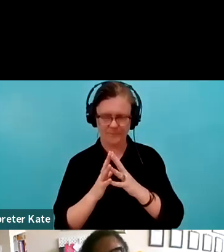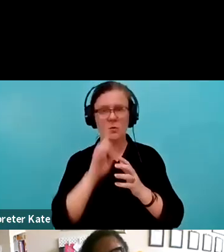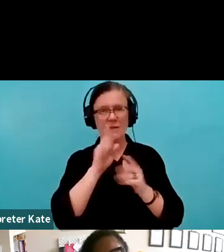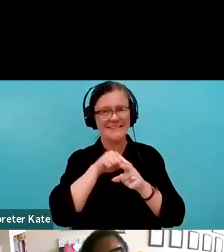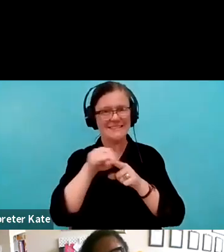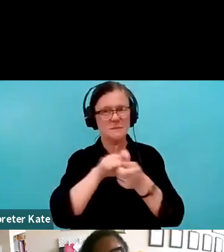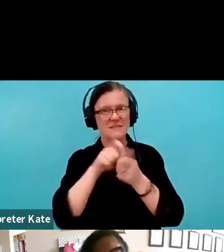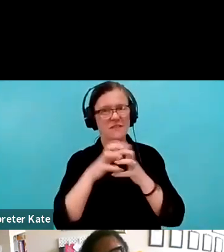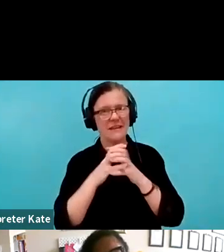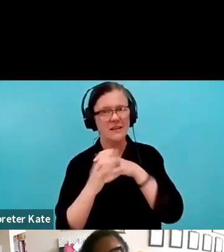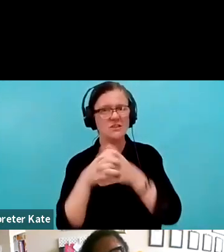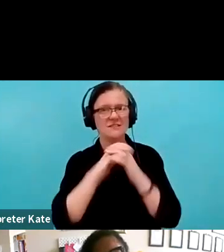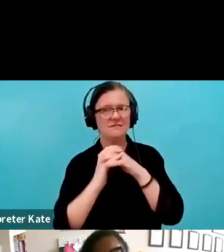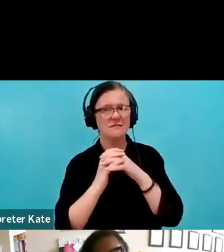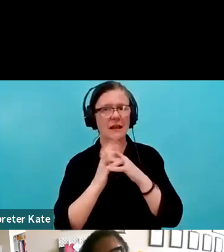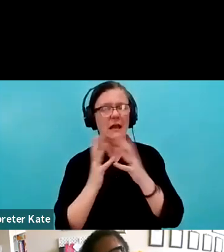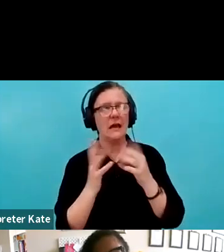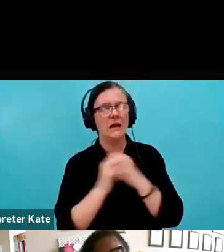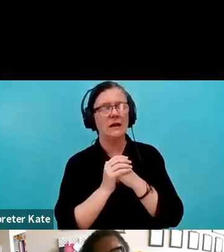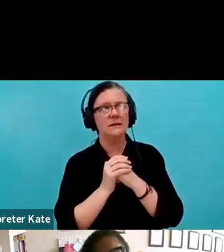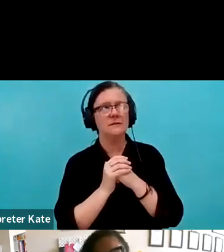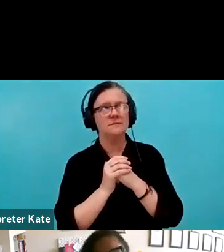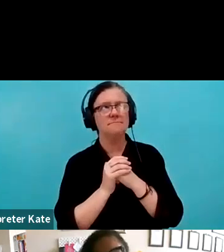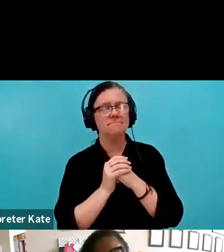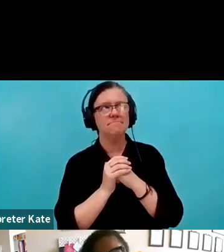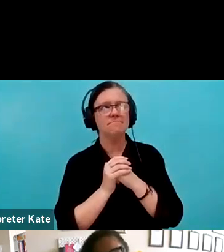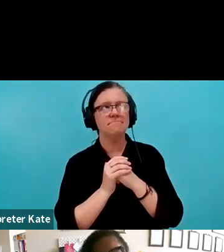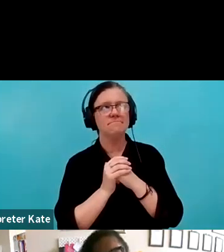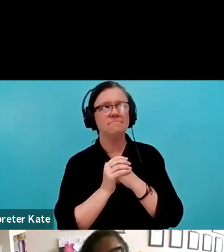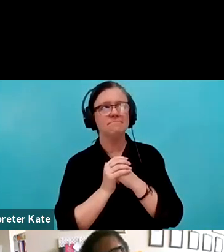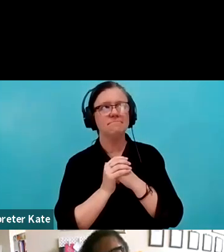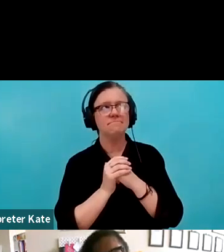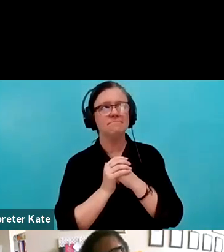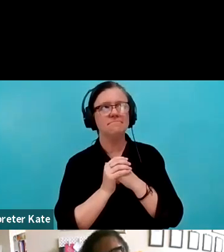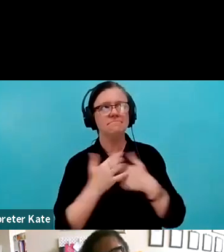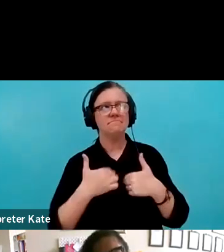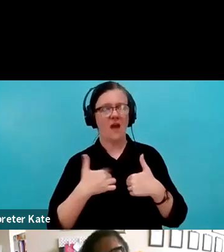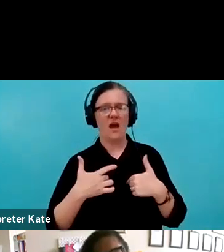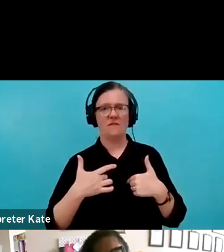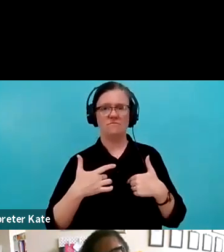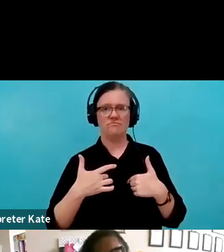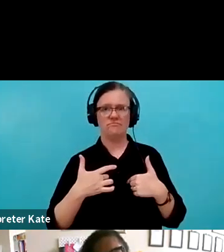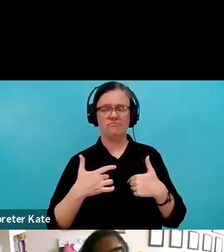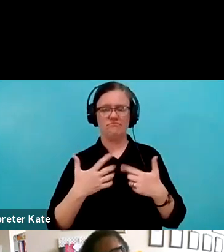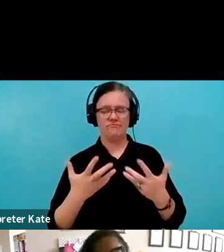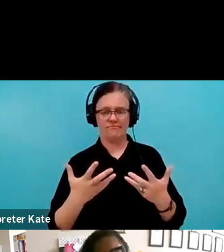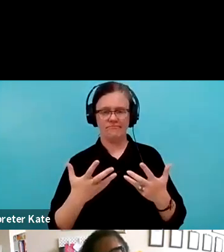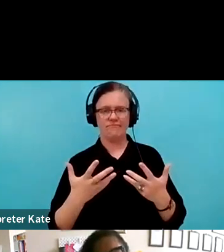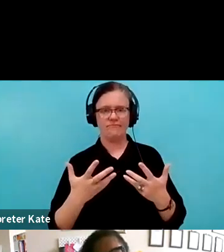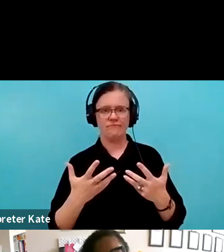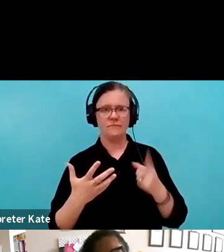intersectionality is, I have found that learning about, there